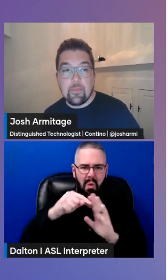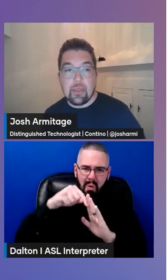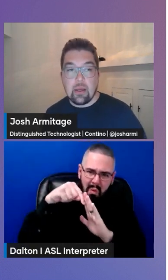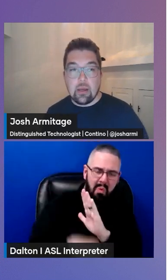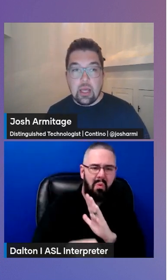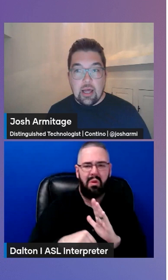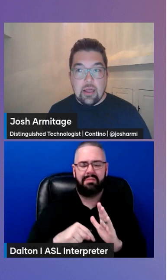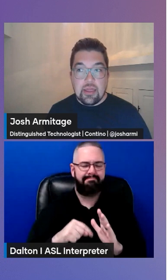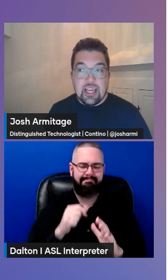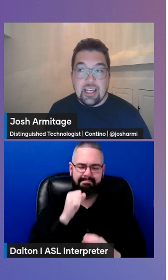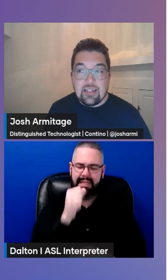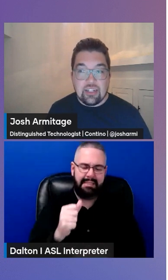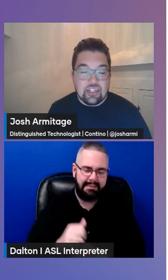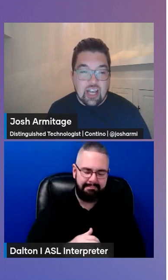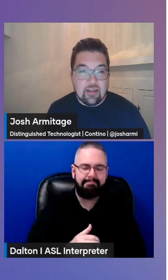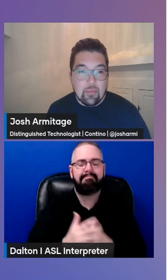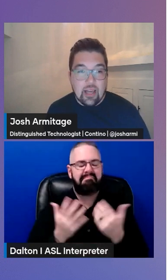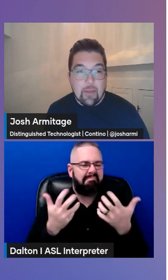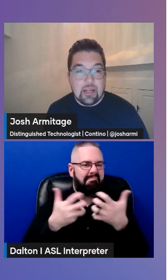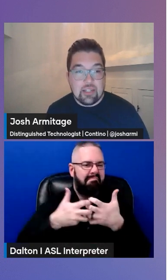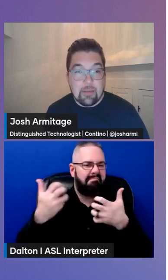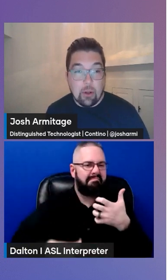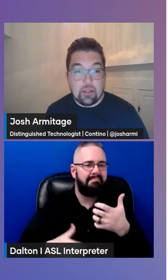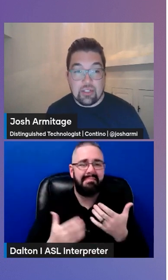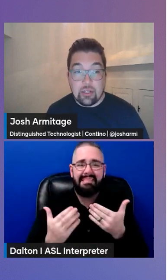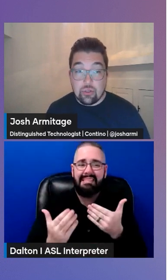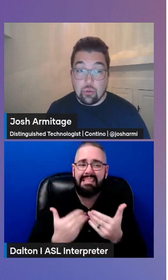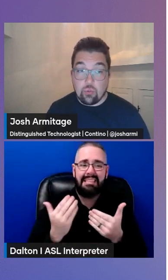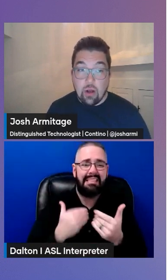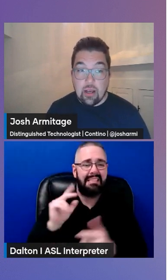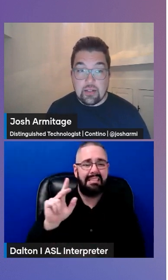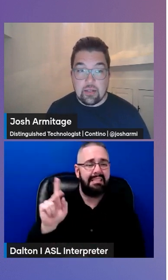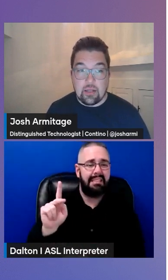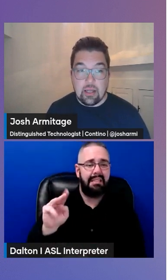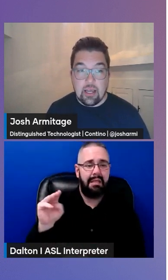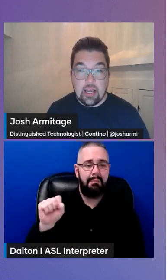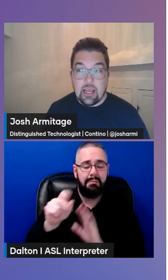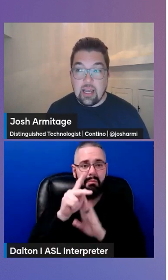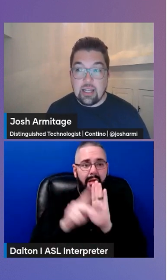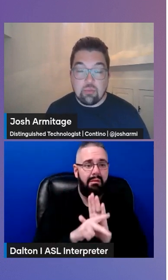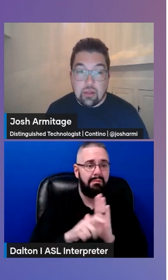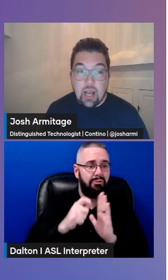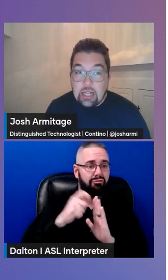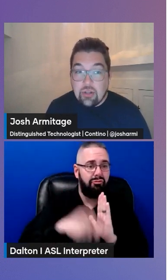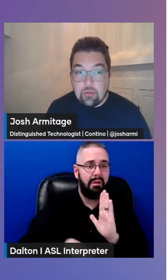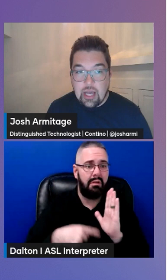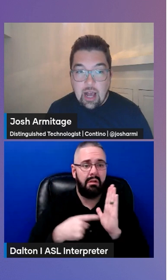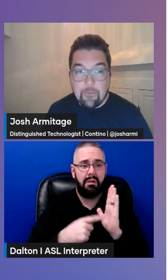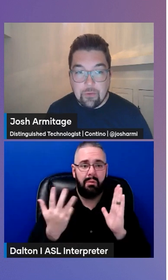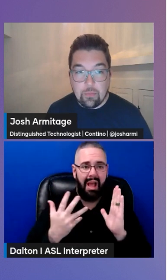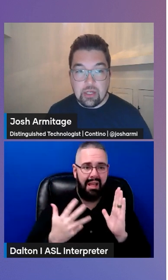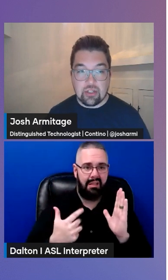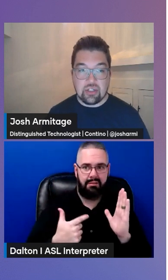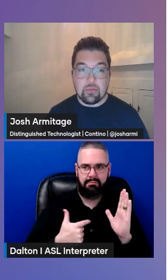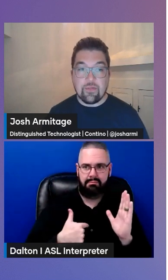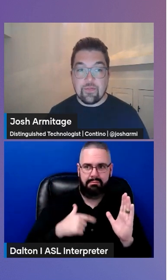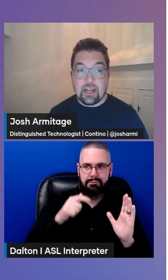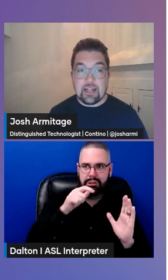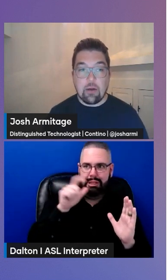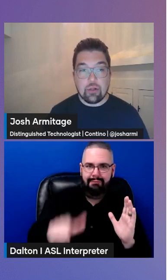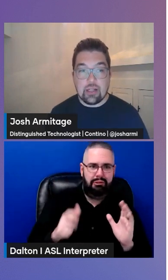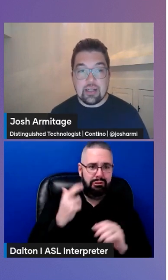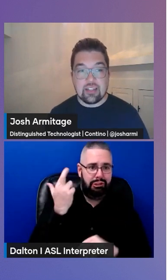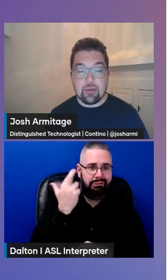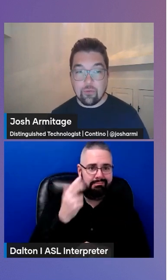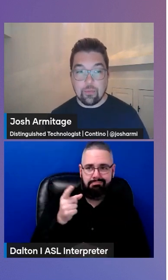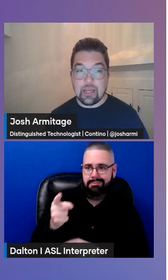be. The easiest KMS key policy to write is one that I don't have to because someone's figured